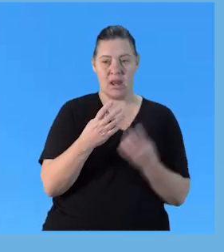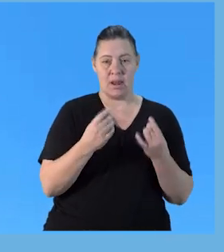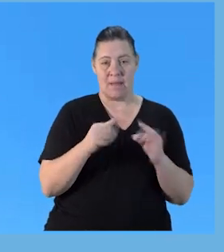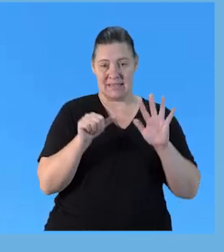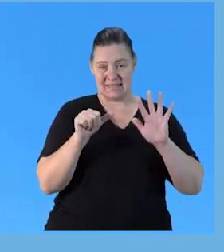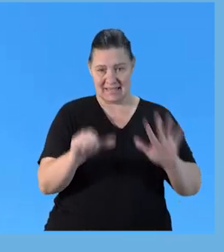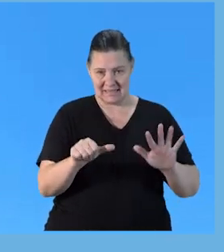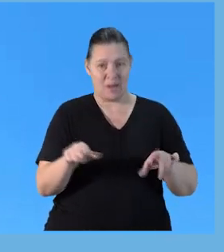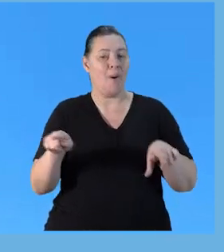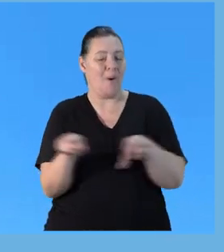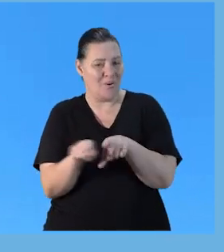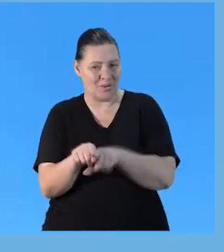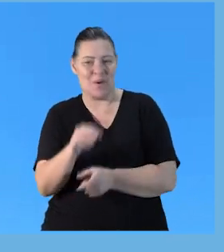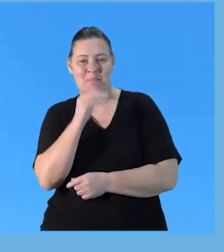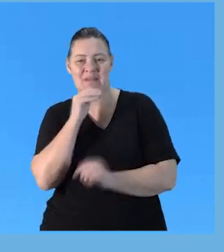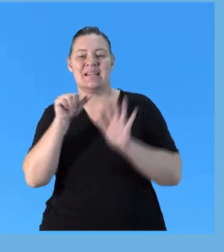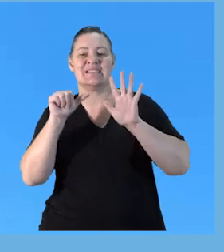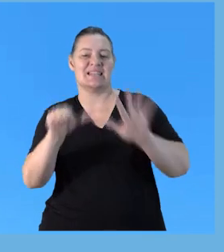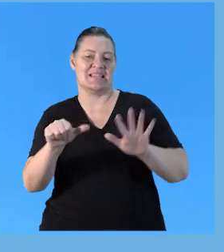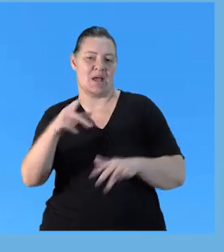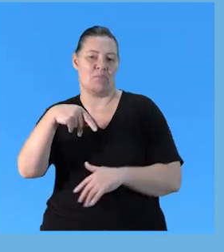or it can be an open switch.